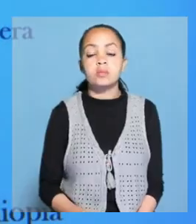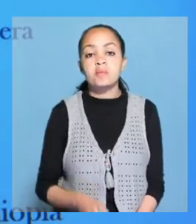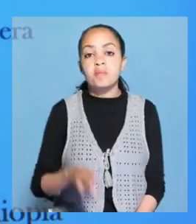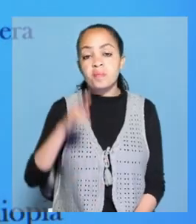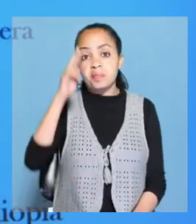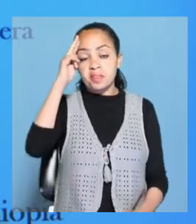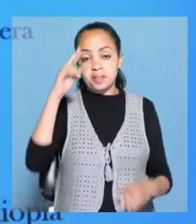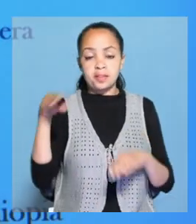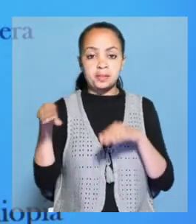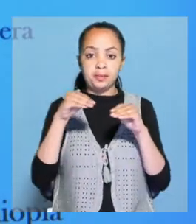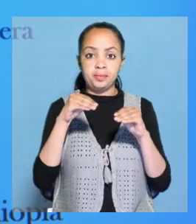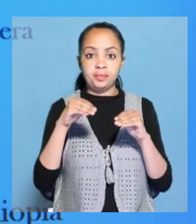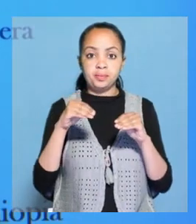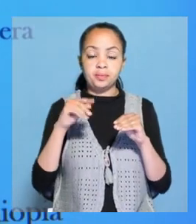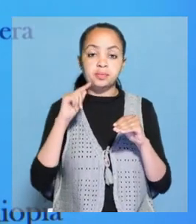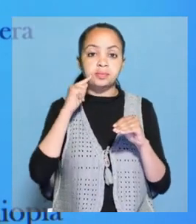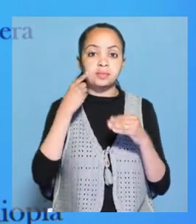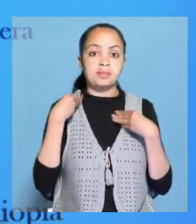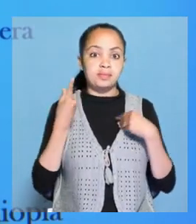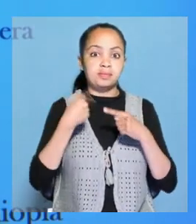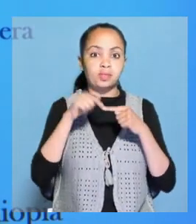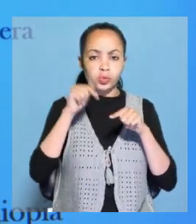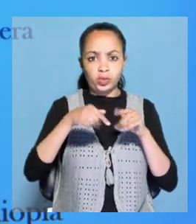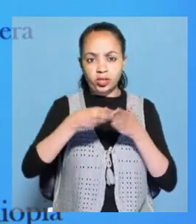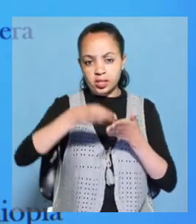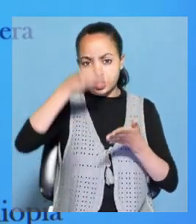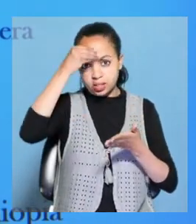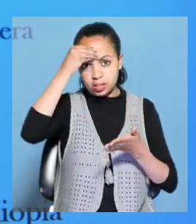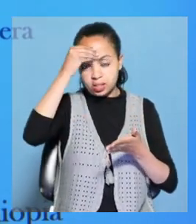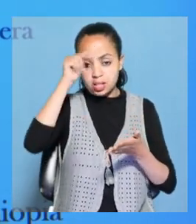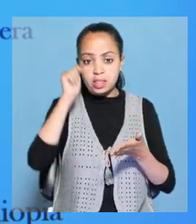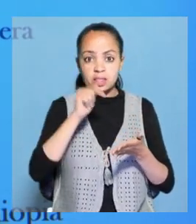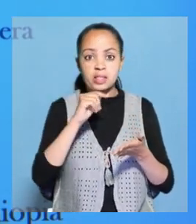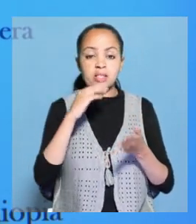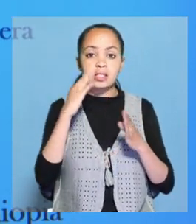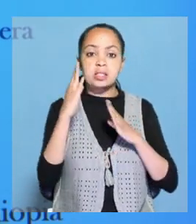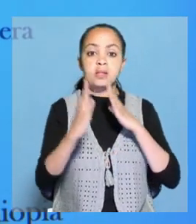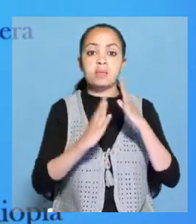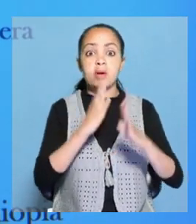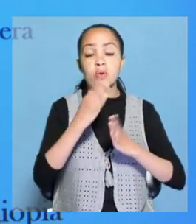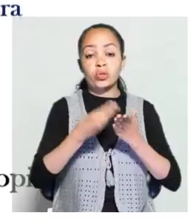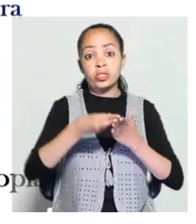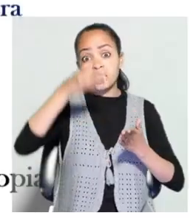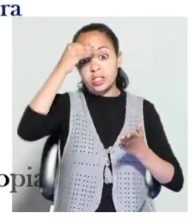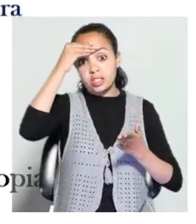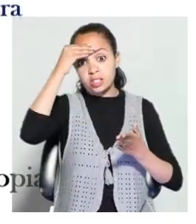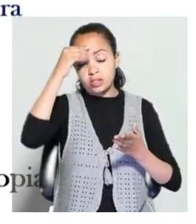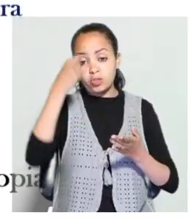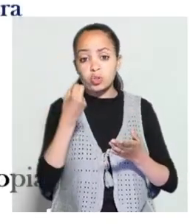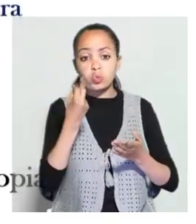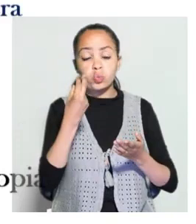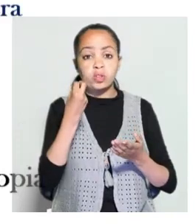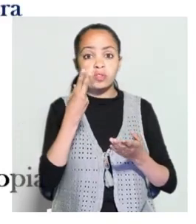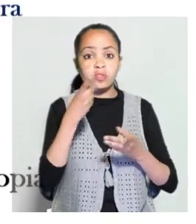Hello student, welcome to today's lesson. This is biology lesson for grade 12.